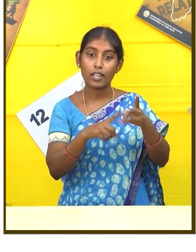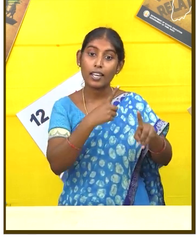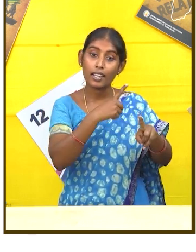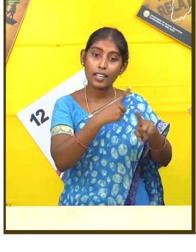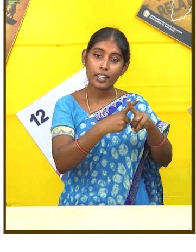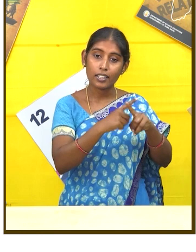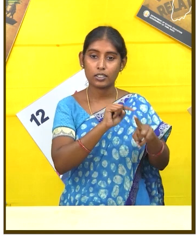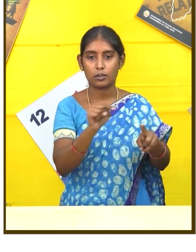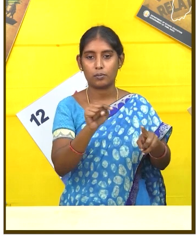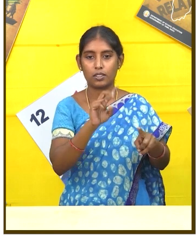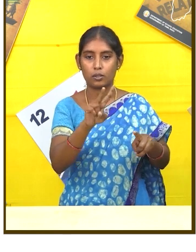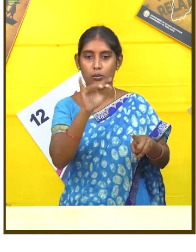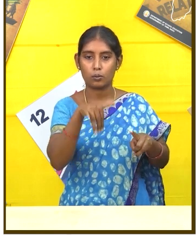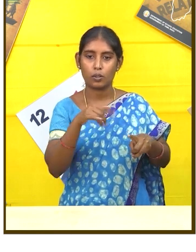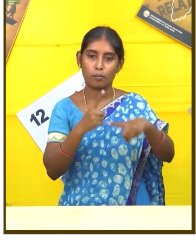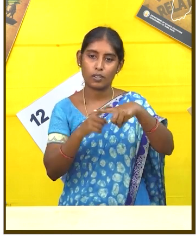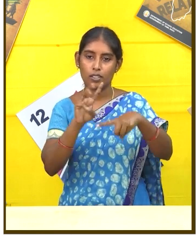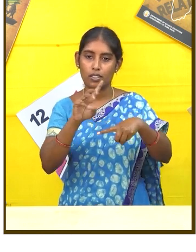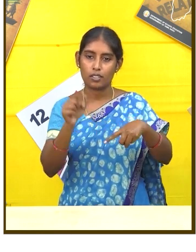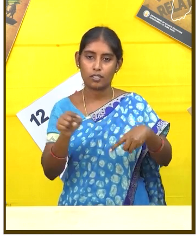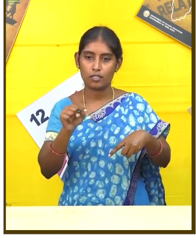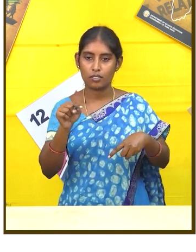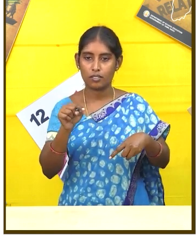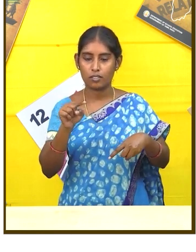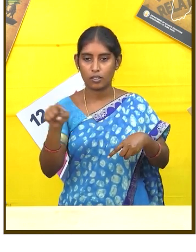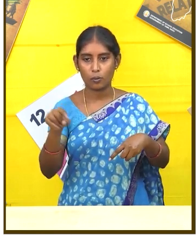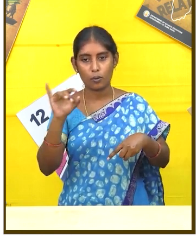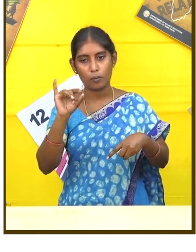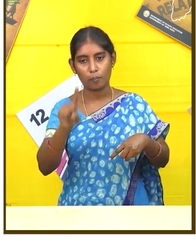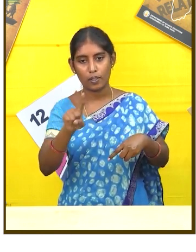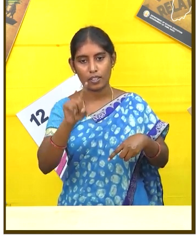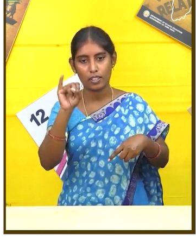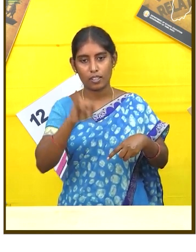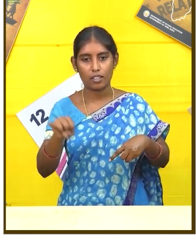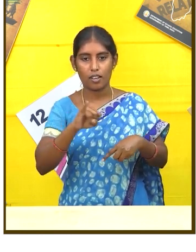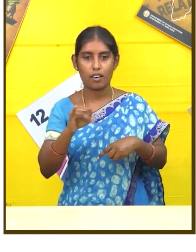X minus 2y plus 3z equals 16 as the third equation. Finish.